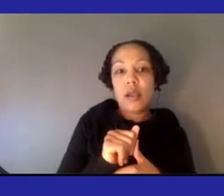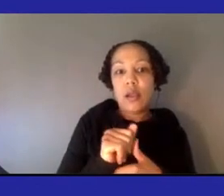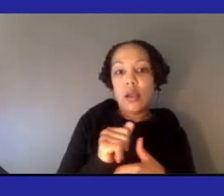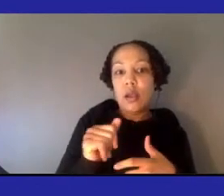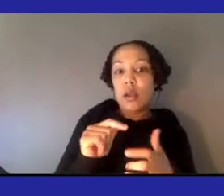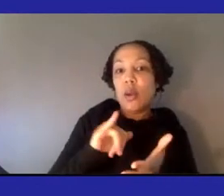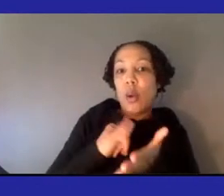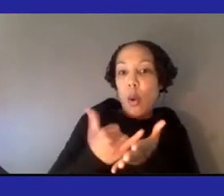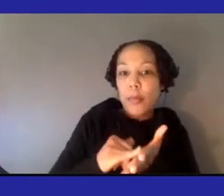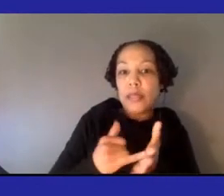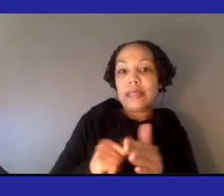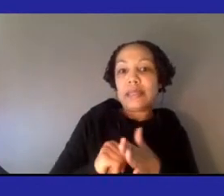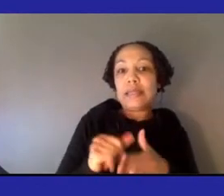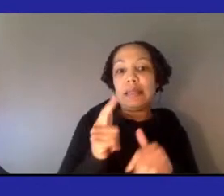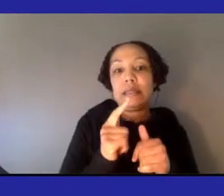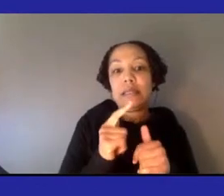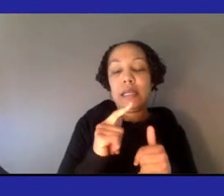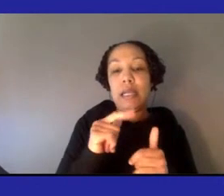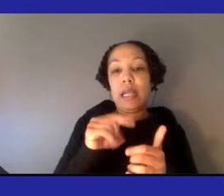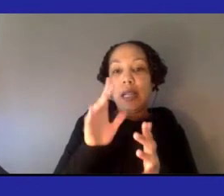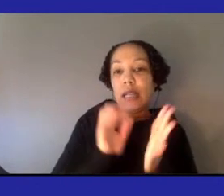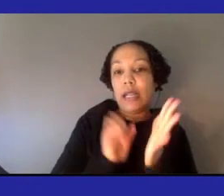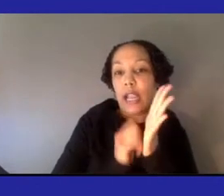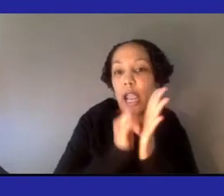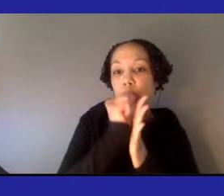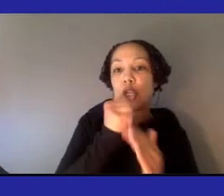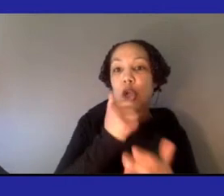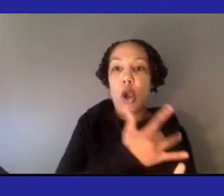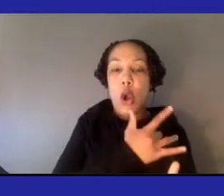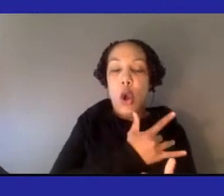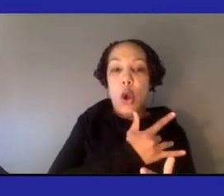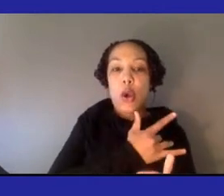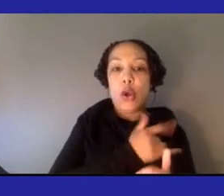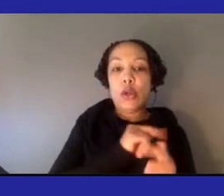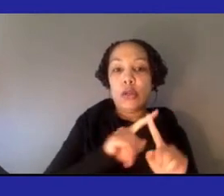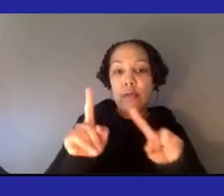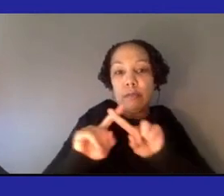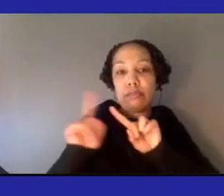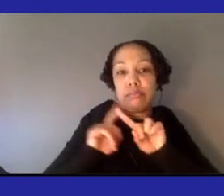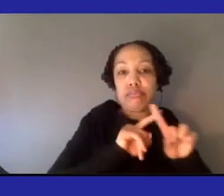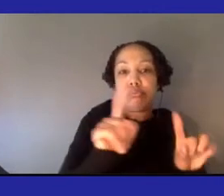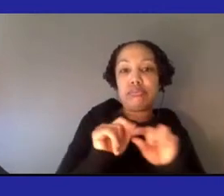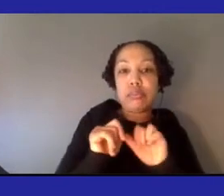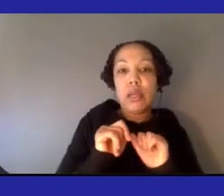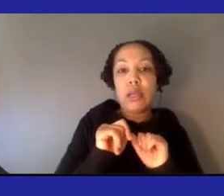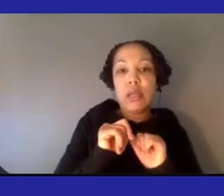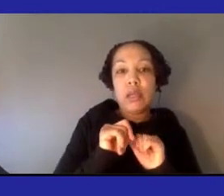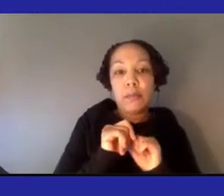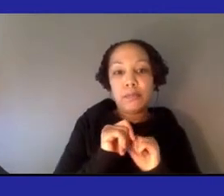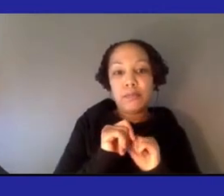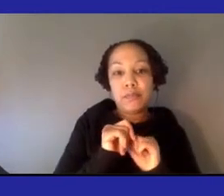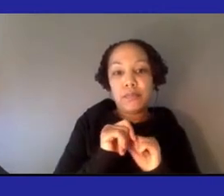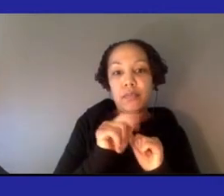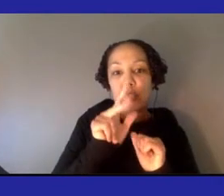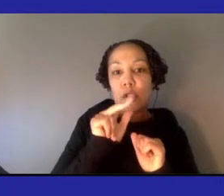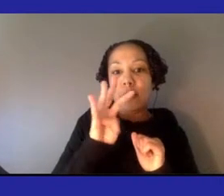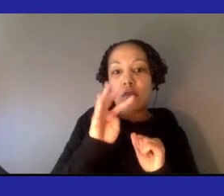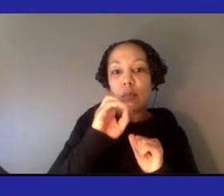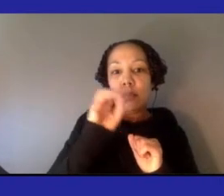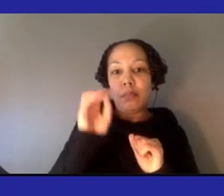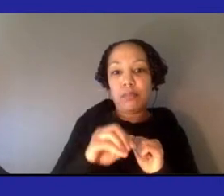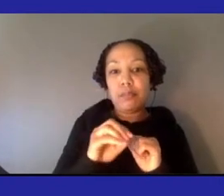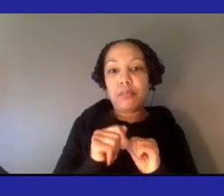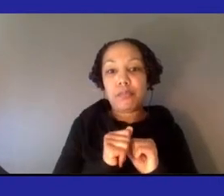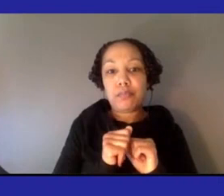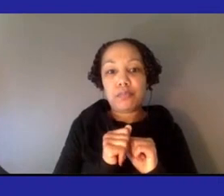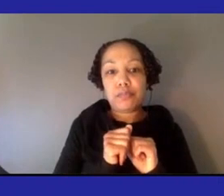heart disease were leading causes of premature death. That actually aligns very nicely with the 2018 DOHMH Community Health Needs Assessment, where